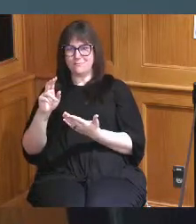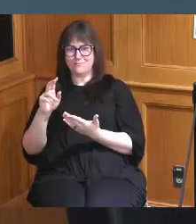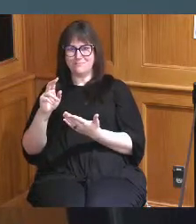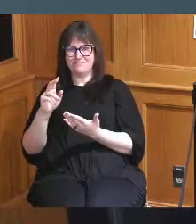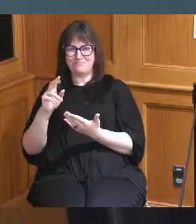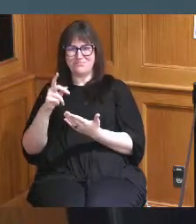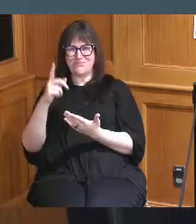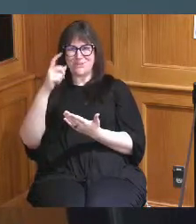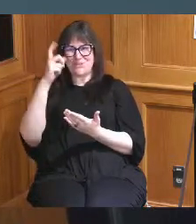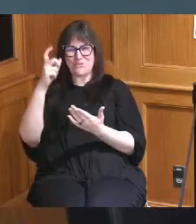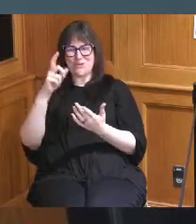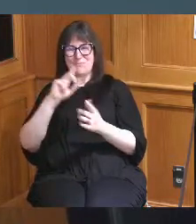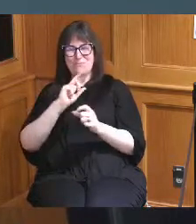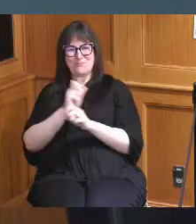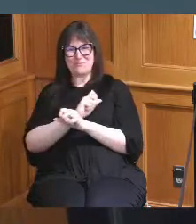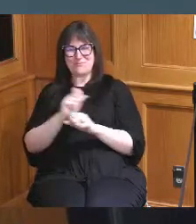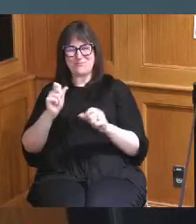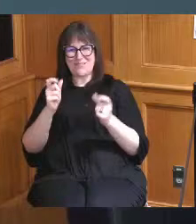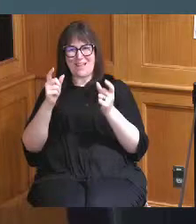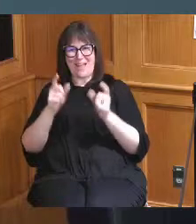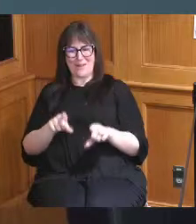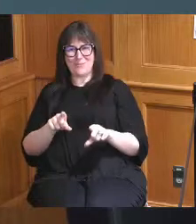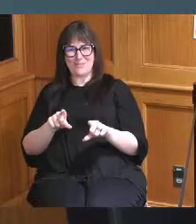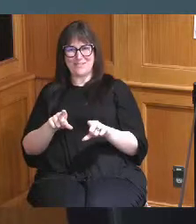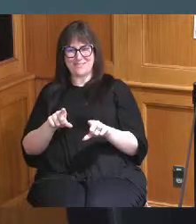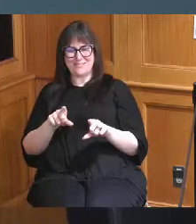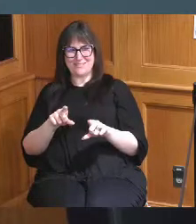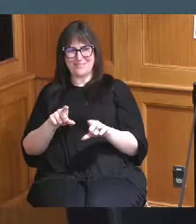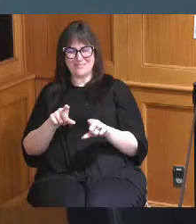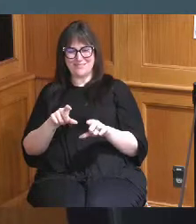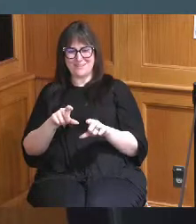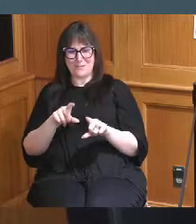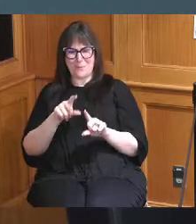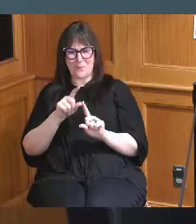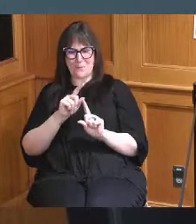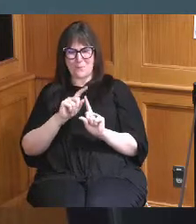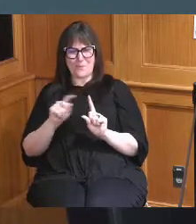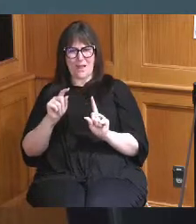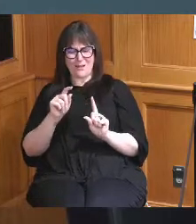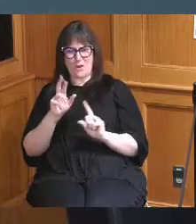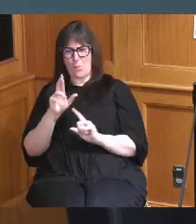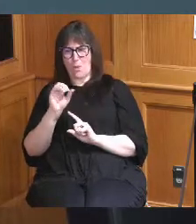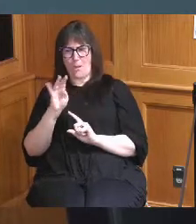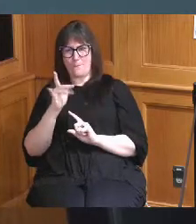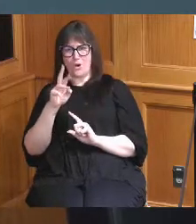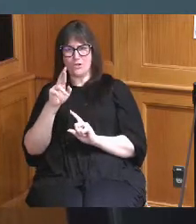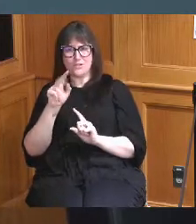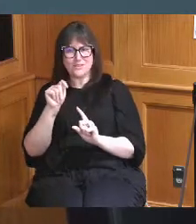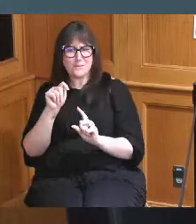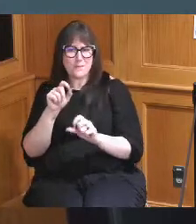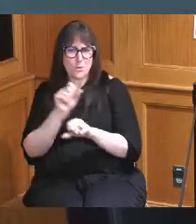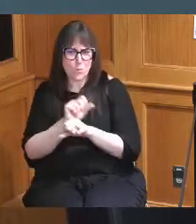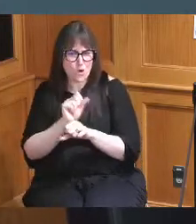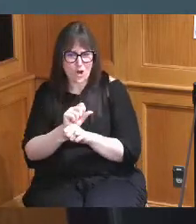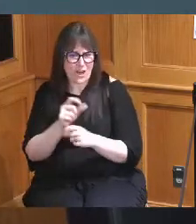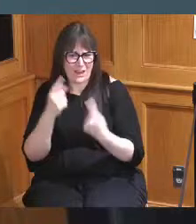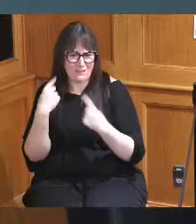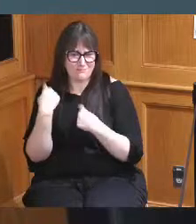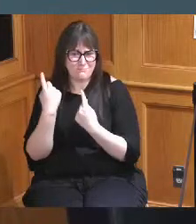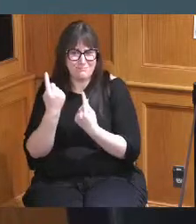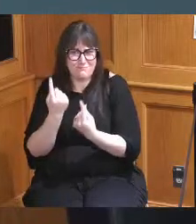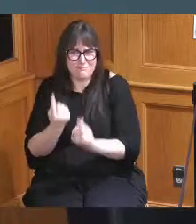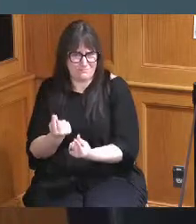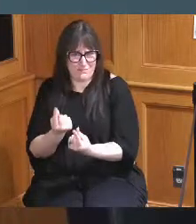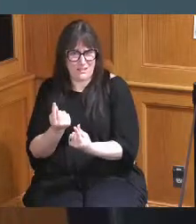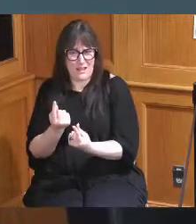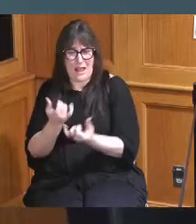to talk more about Robert in a minute, but this is what he's been working on, and this is what I came in on in 19, that